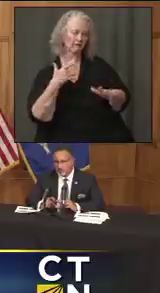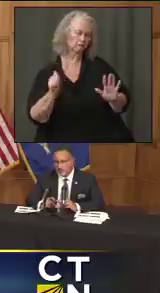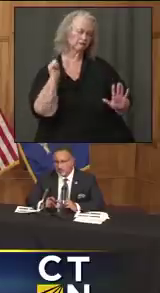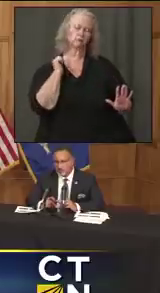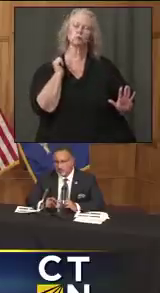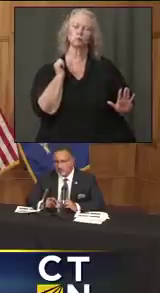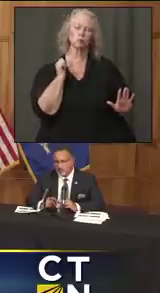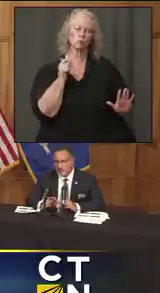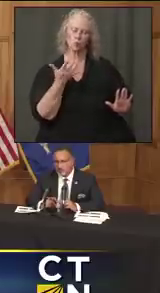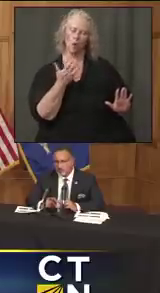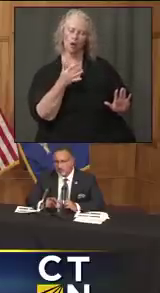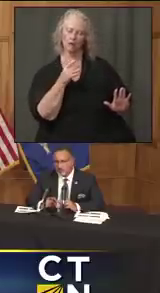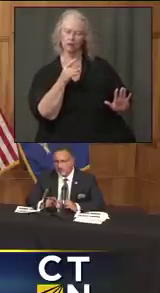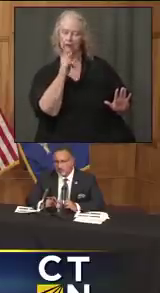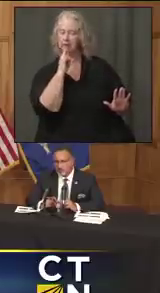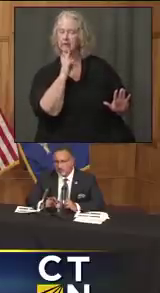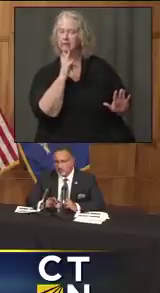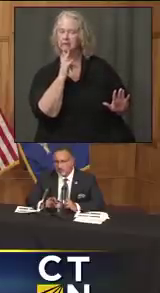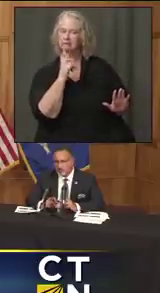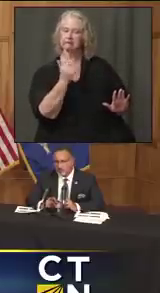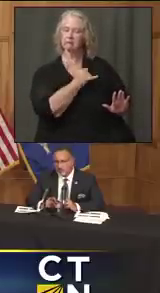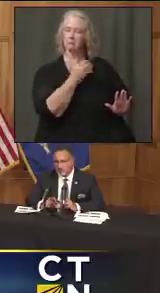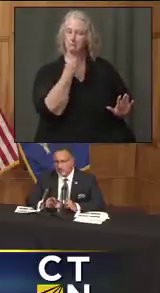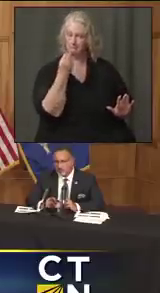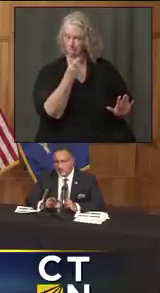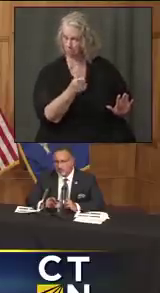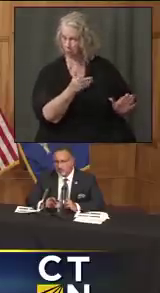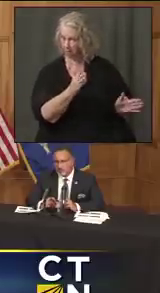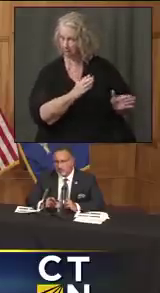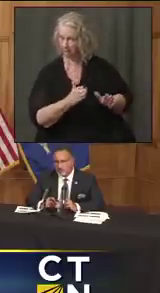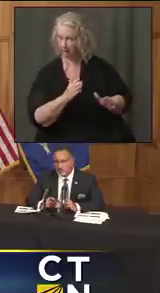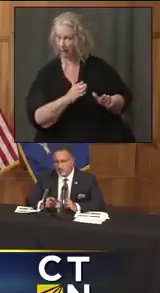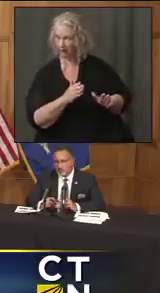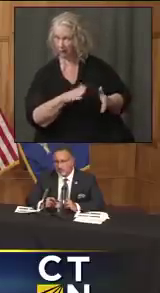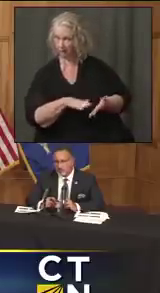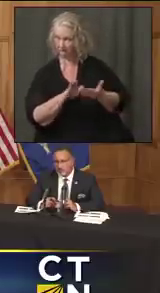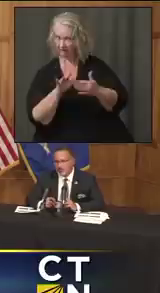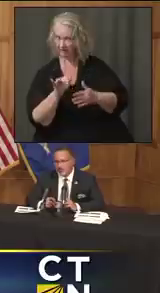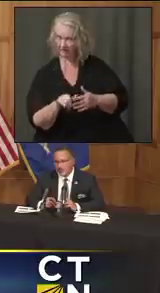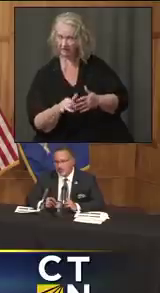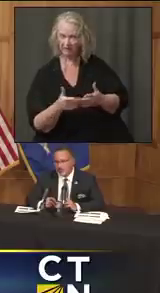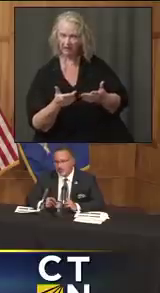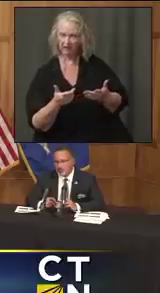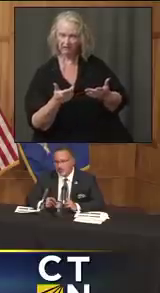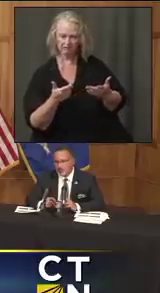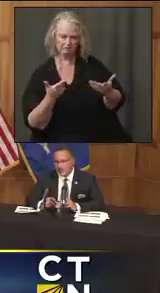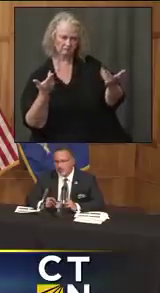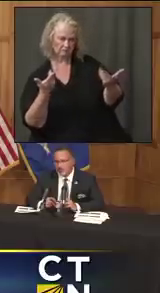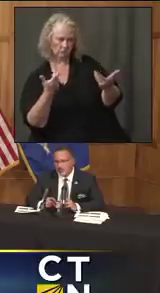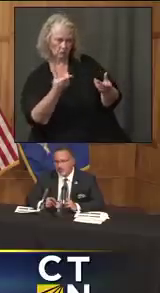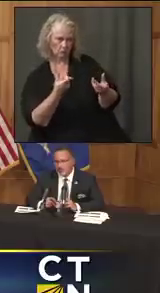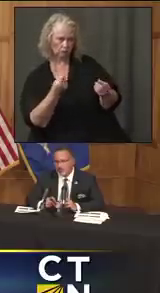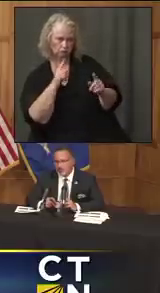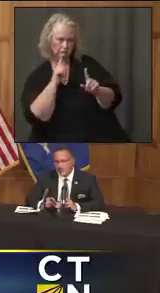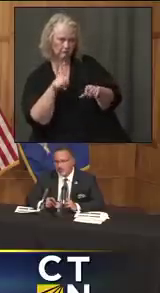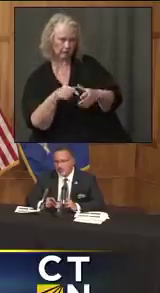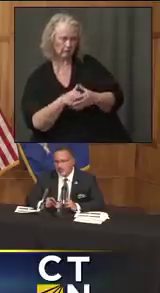home for, homeschooling purposes? Are you prepared to deal with that influx of parents that may decide that?